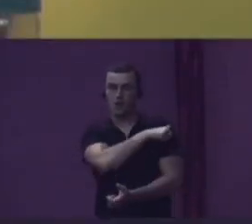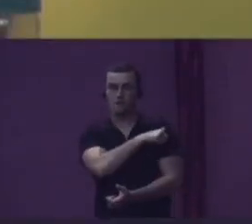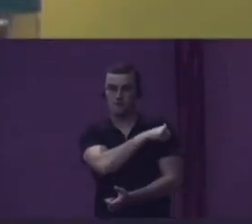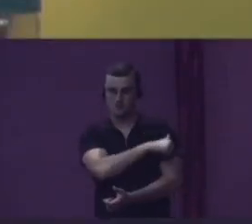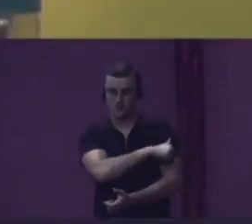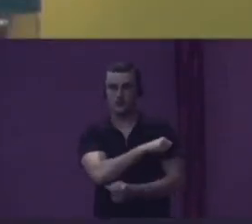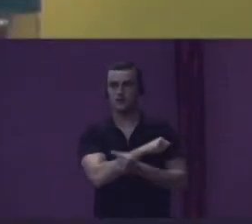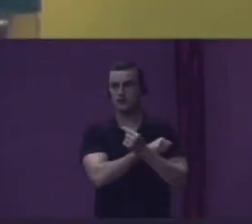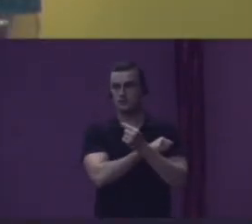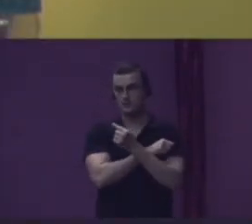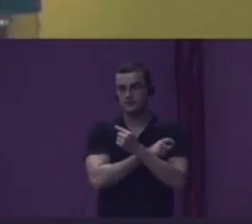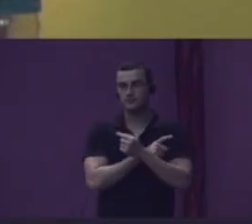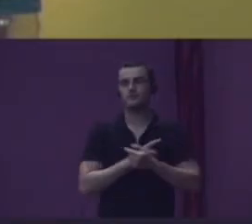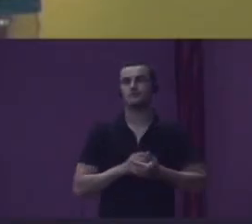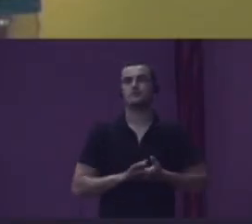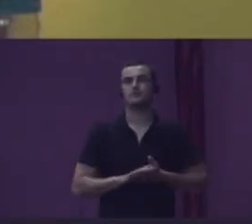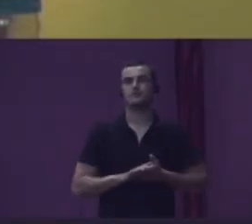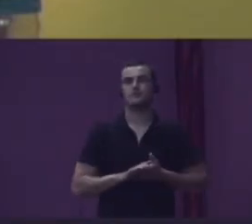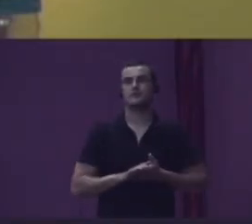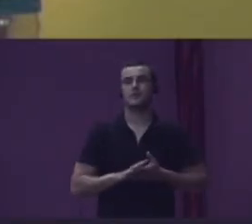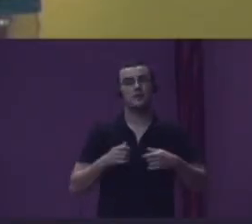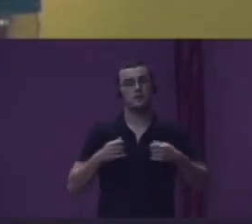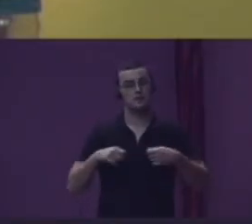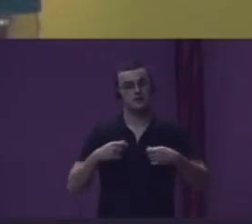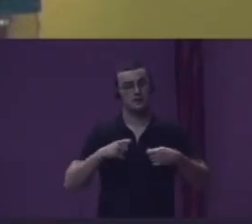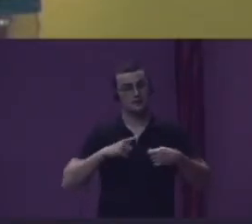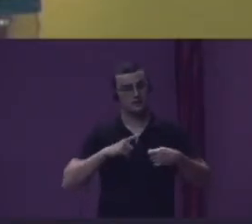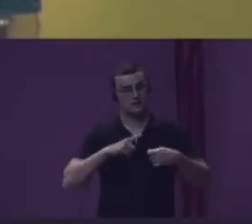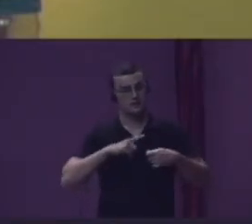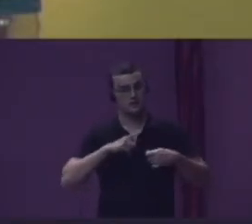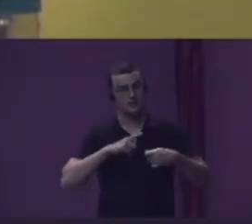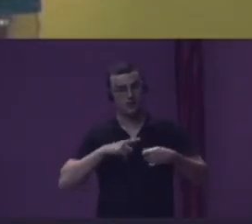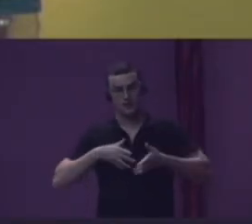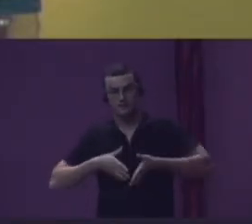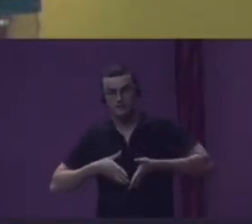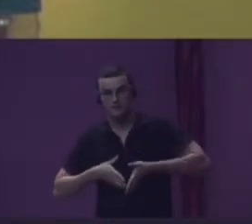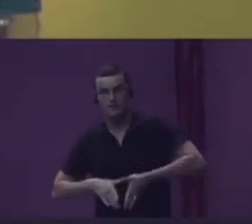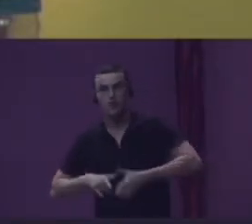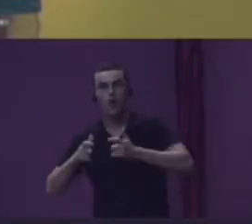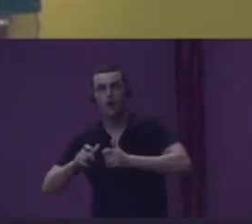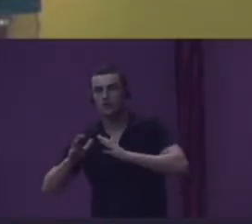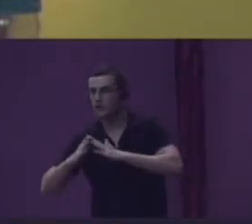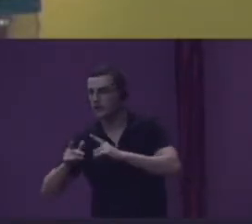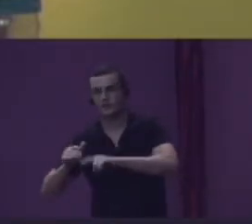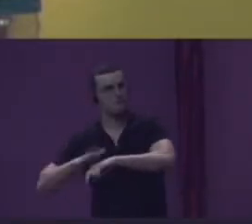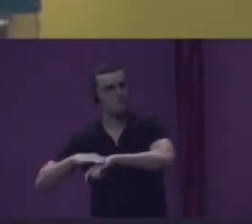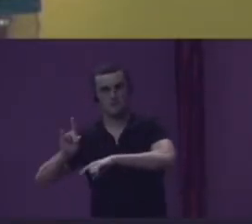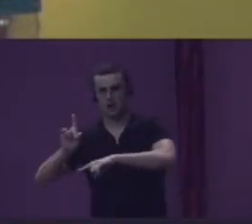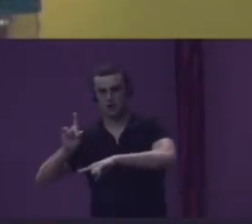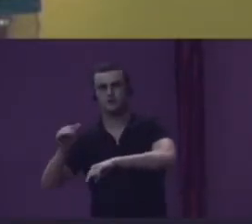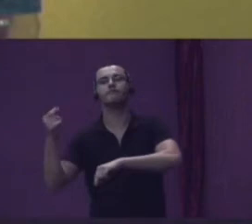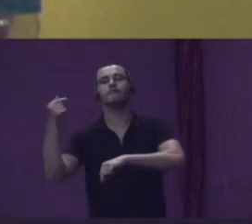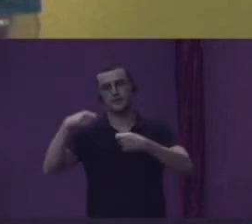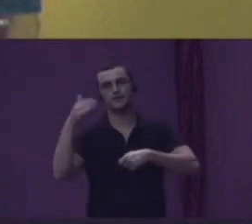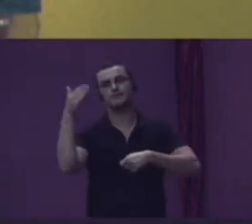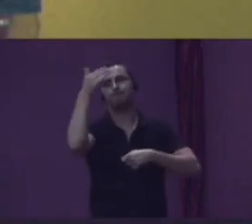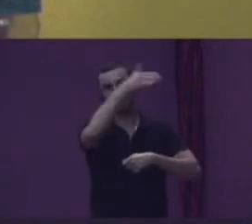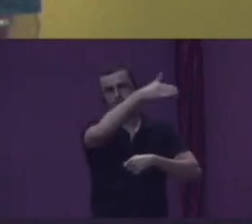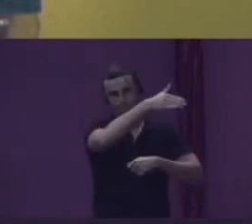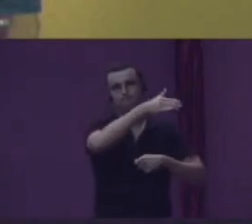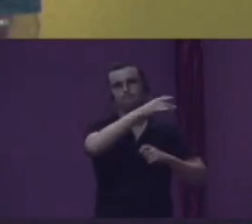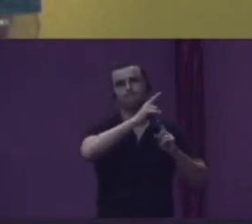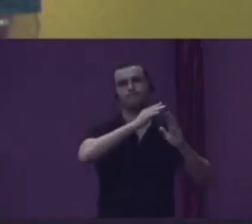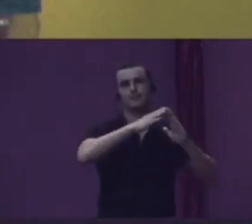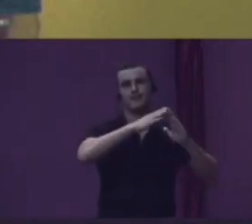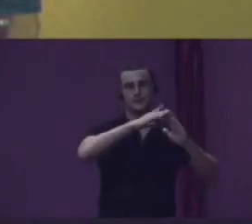So at 35 weeks gestation, Lowy was booked to wait for labor. And that means that she left her